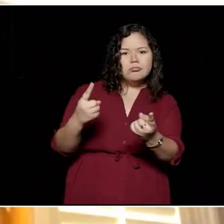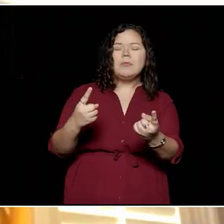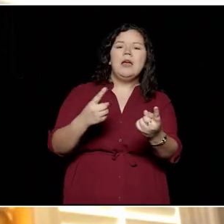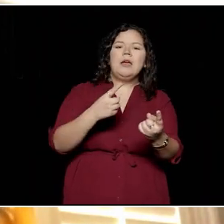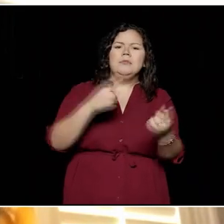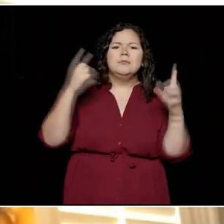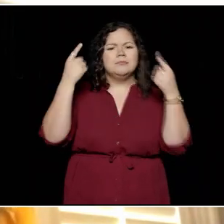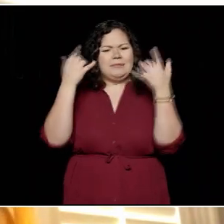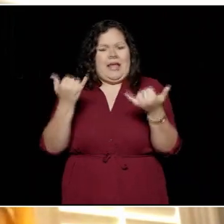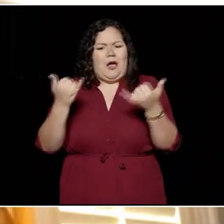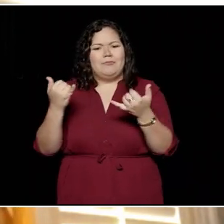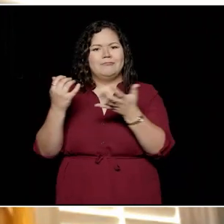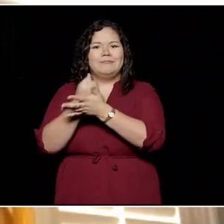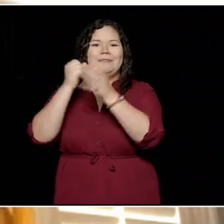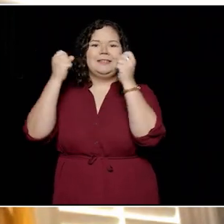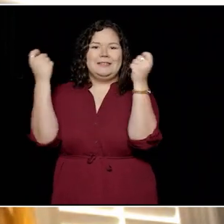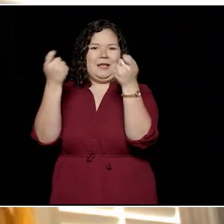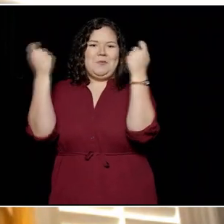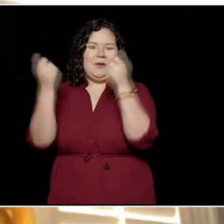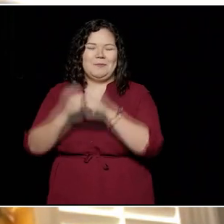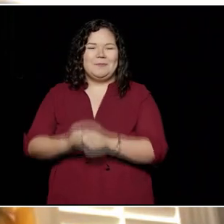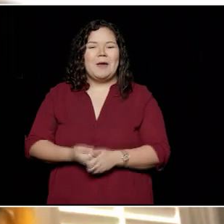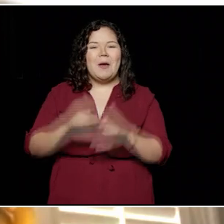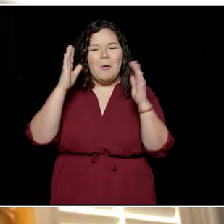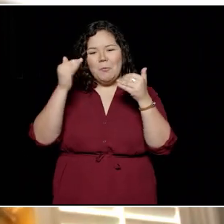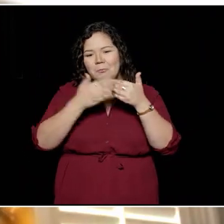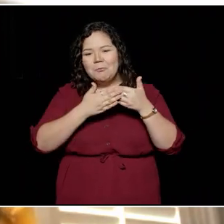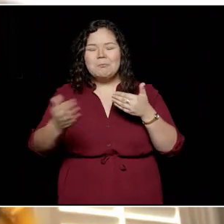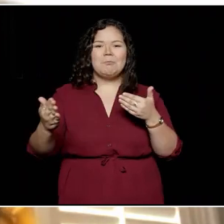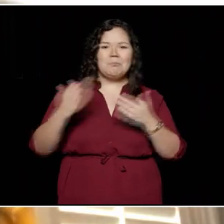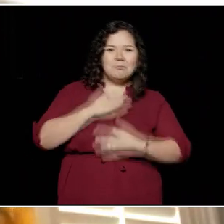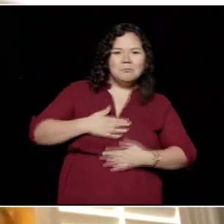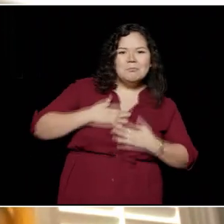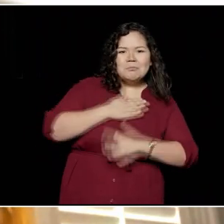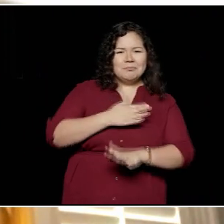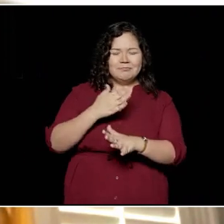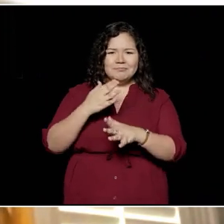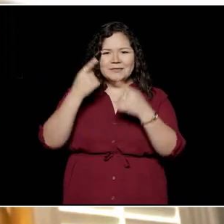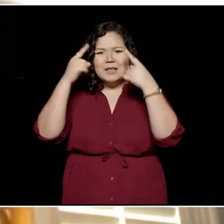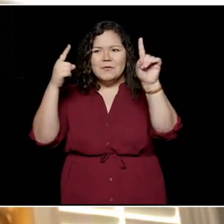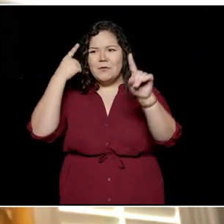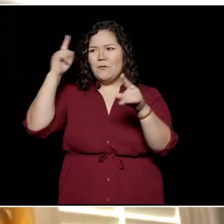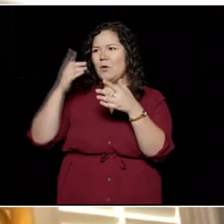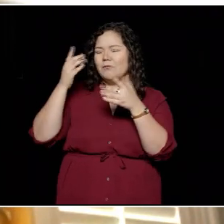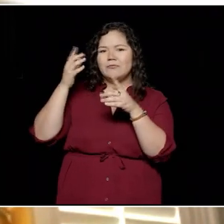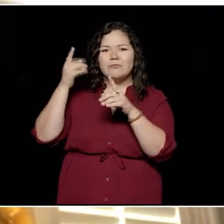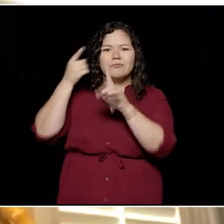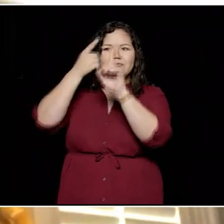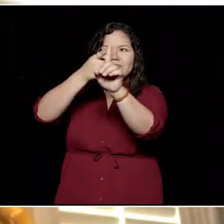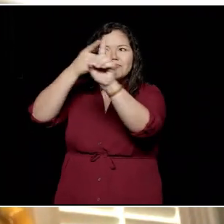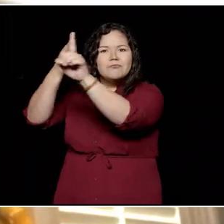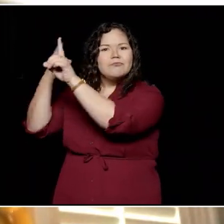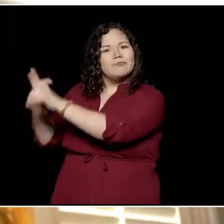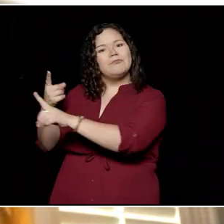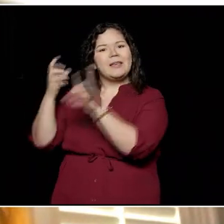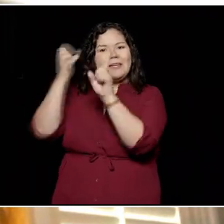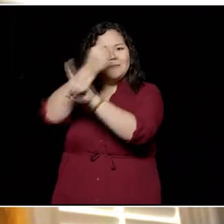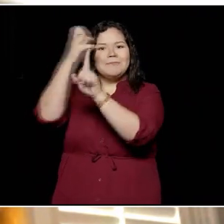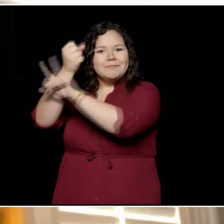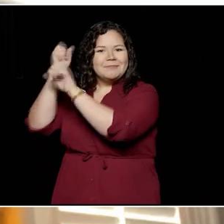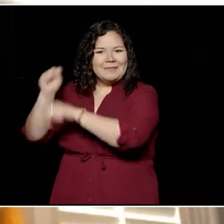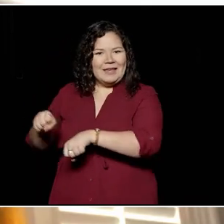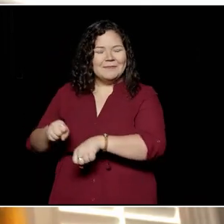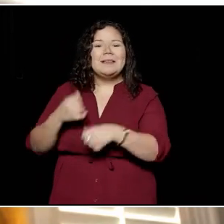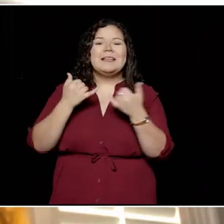and celebrate your accomplishments, and I want to wish you well in all your future endeavors as you